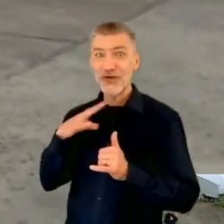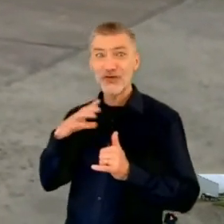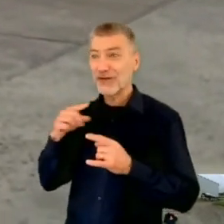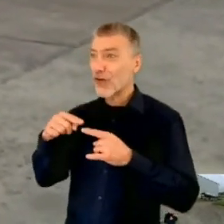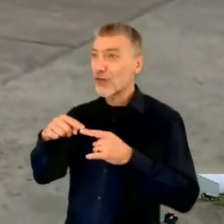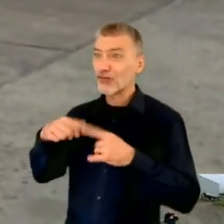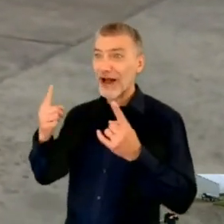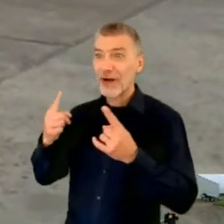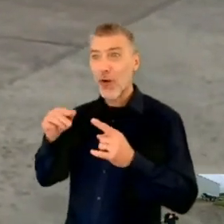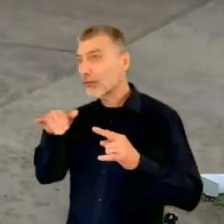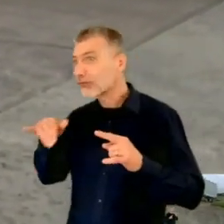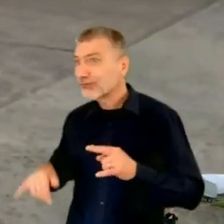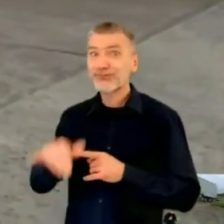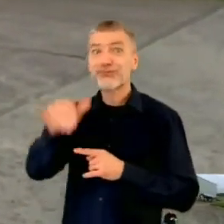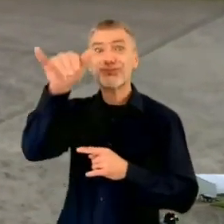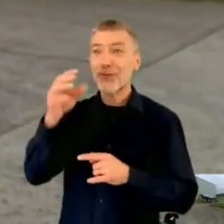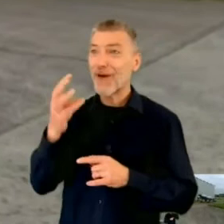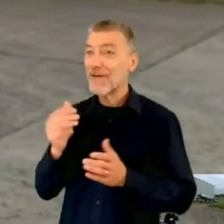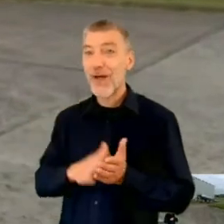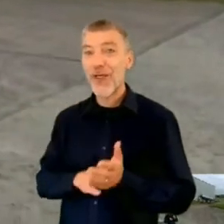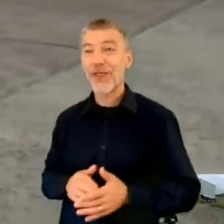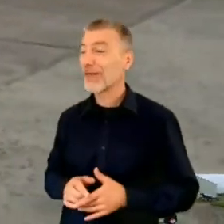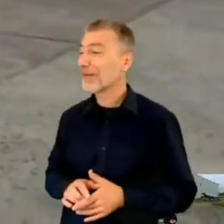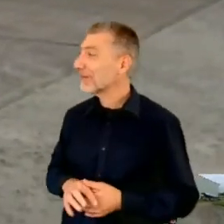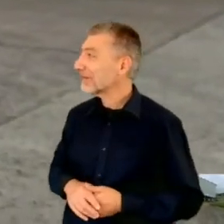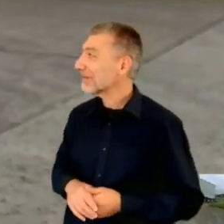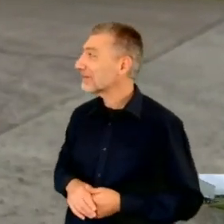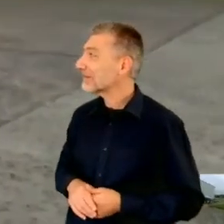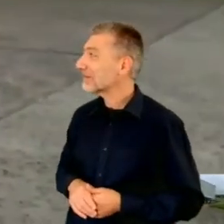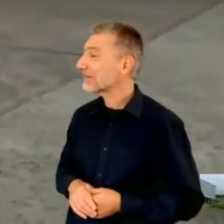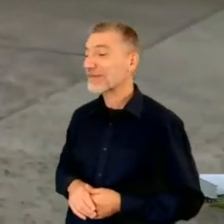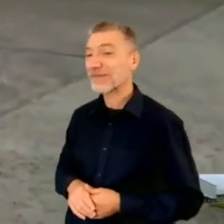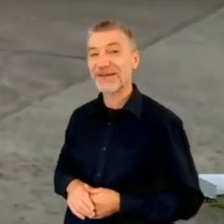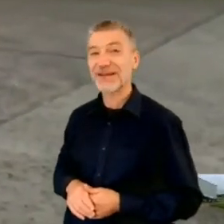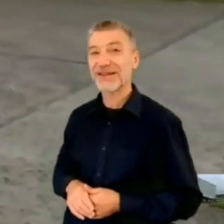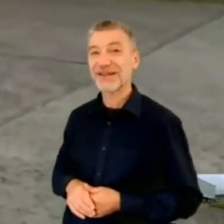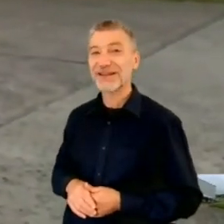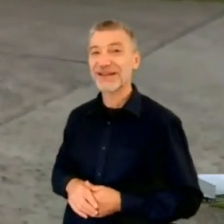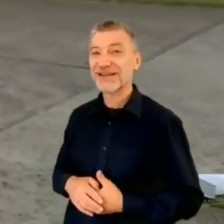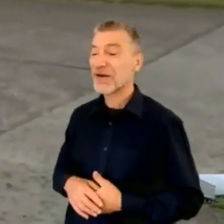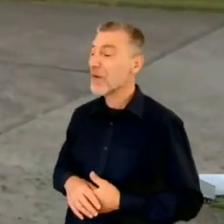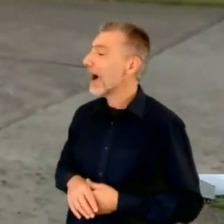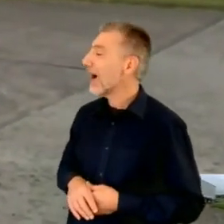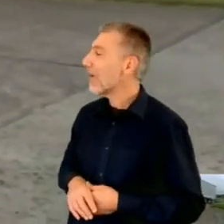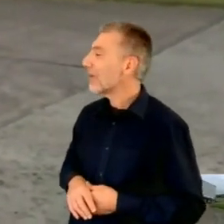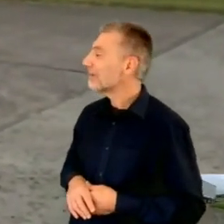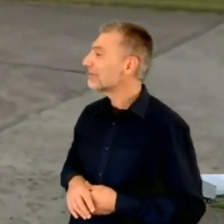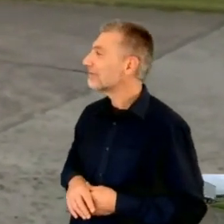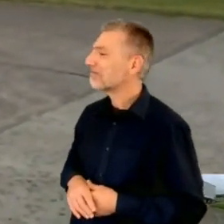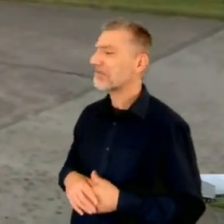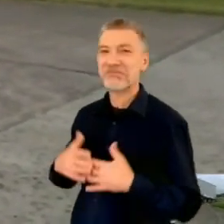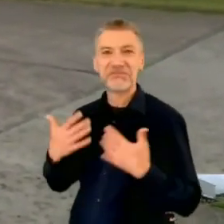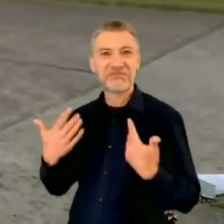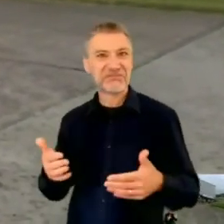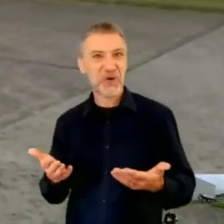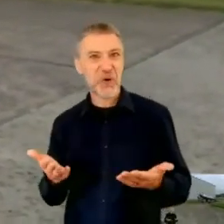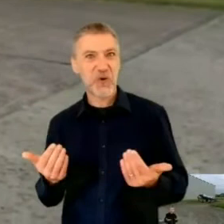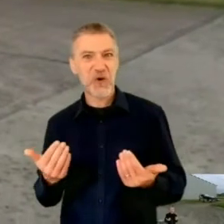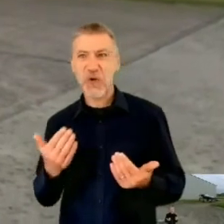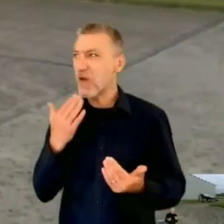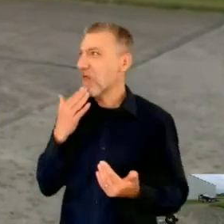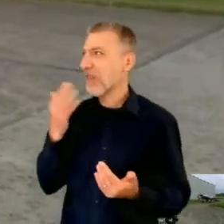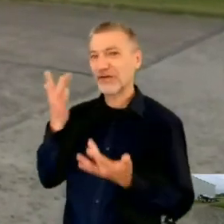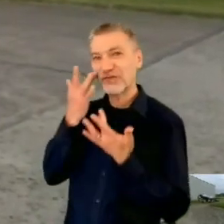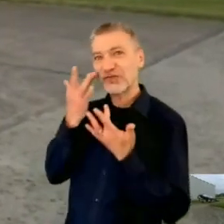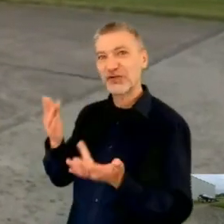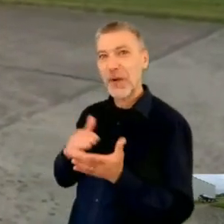time. Wow. Wow. This is so cool. No, thanks for showing us that, Matt. That is amazing